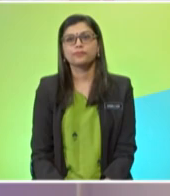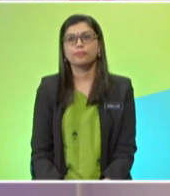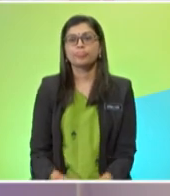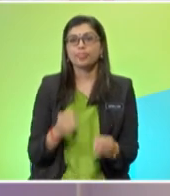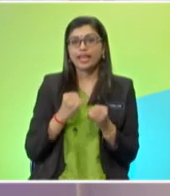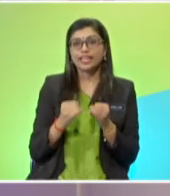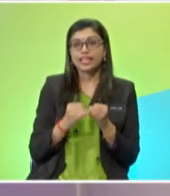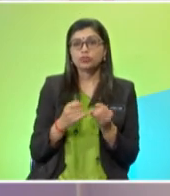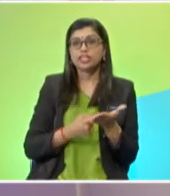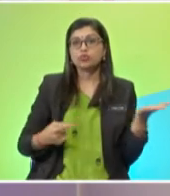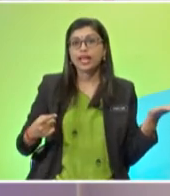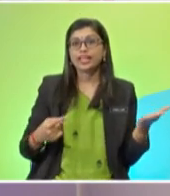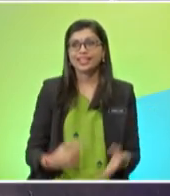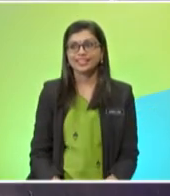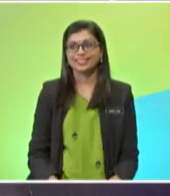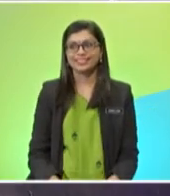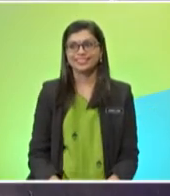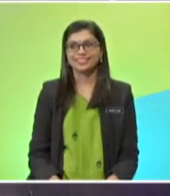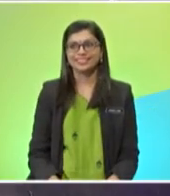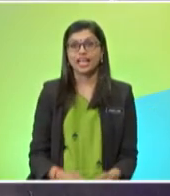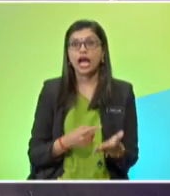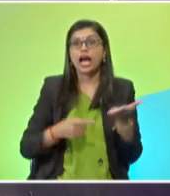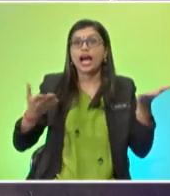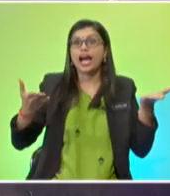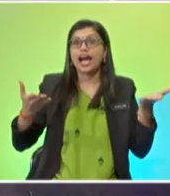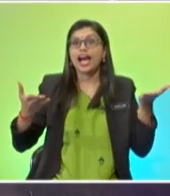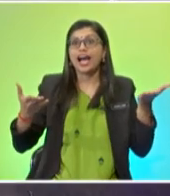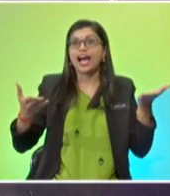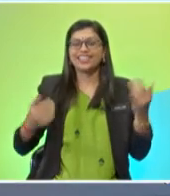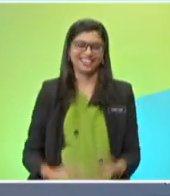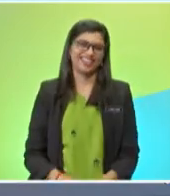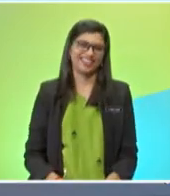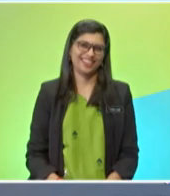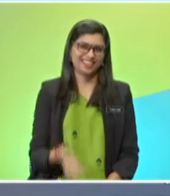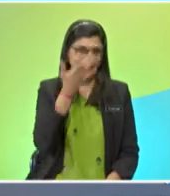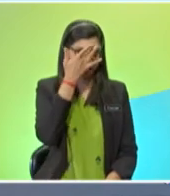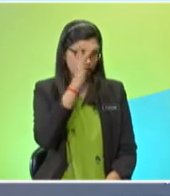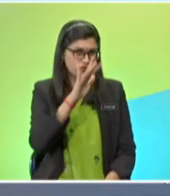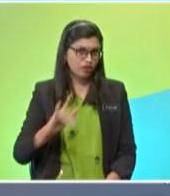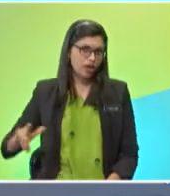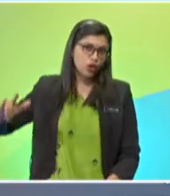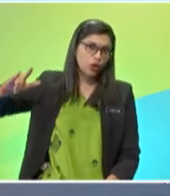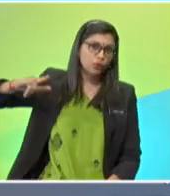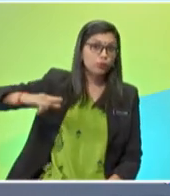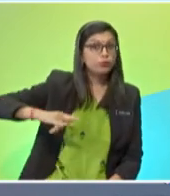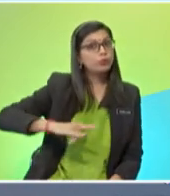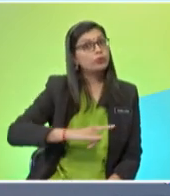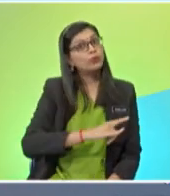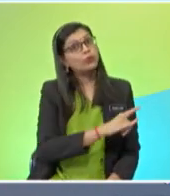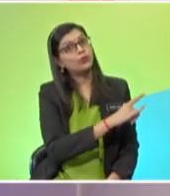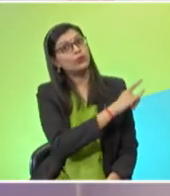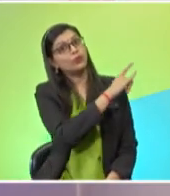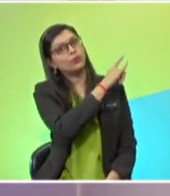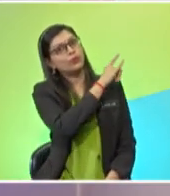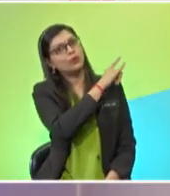okay, last one. I know what the last one is. It's definitely an aeroplane. Yes.